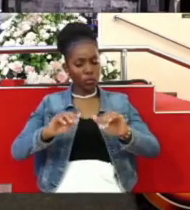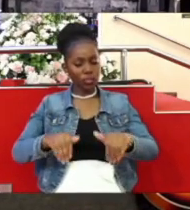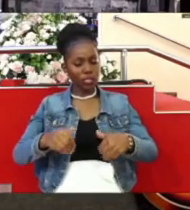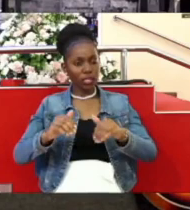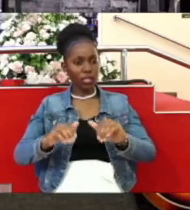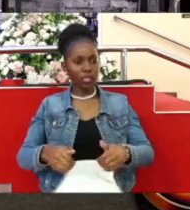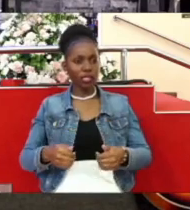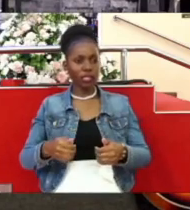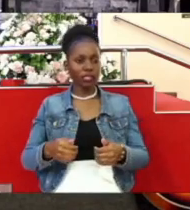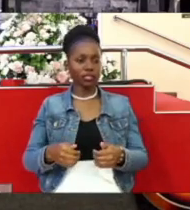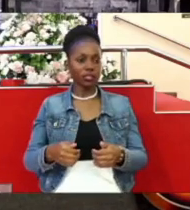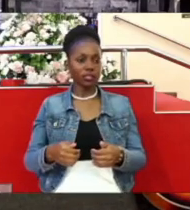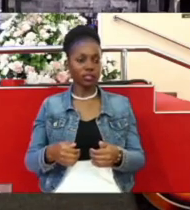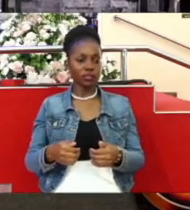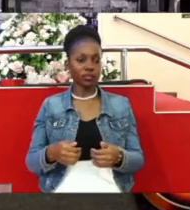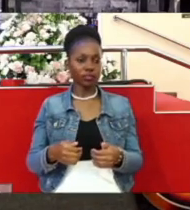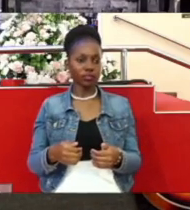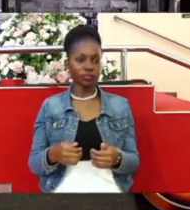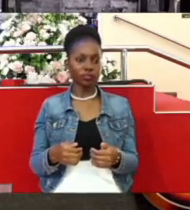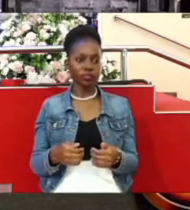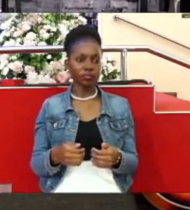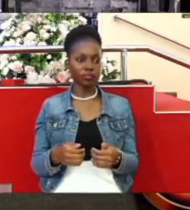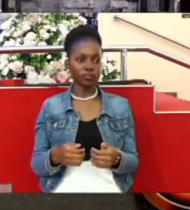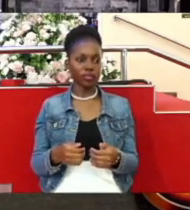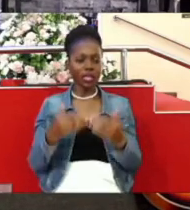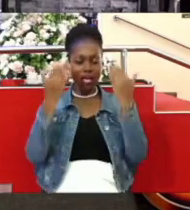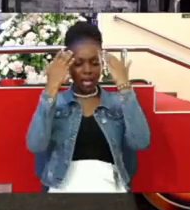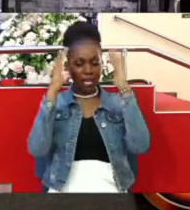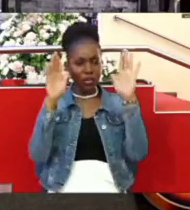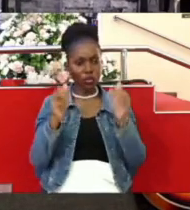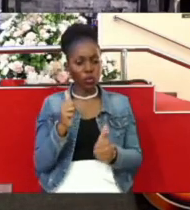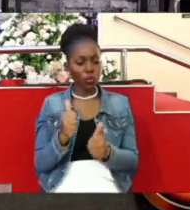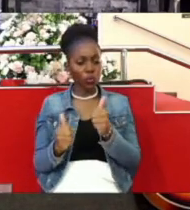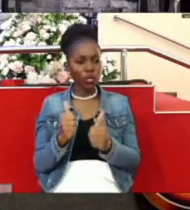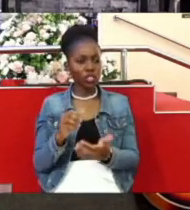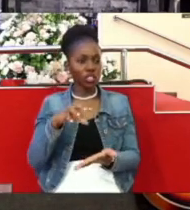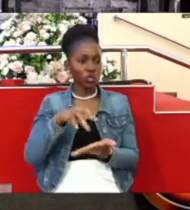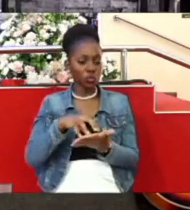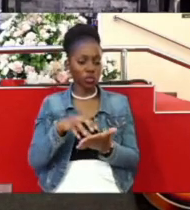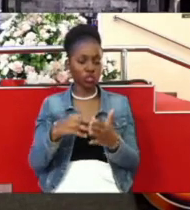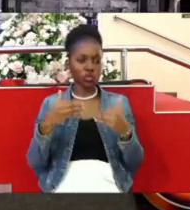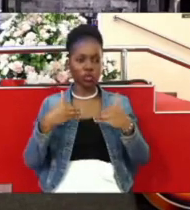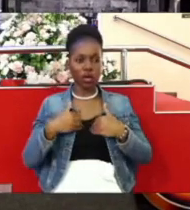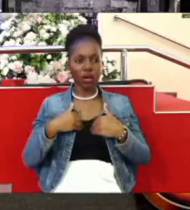me. I don't know which well that you are at this morning.